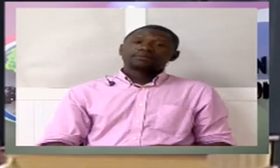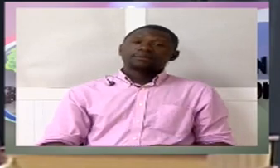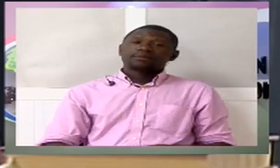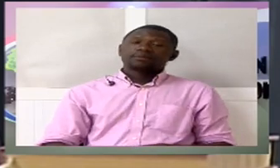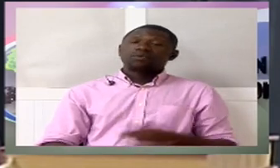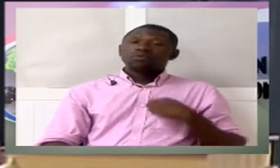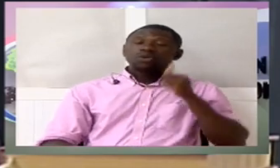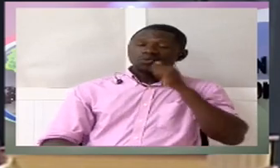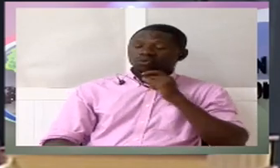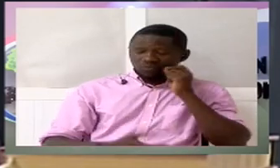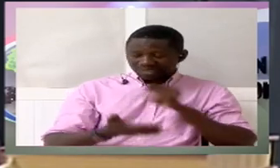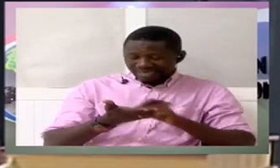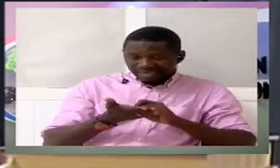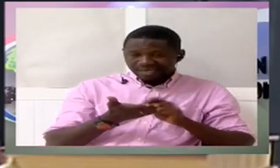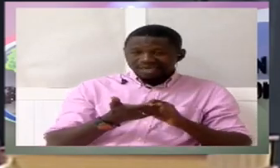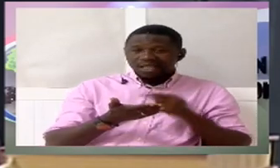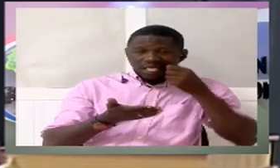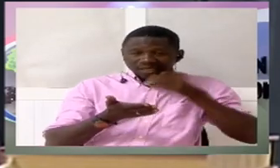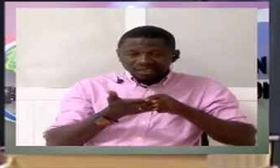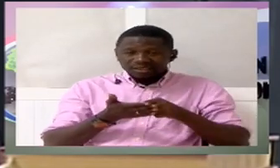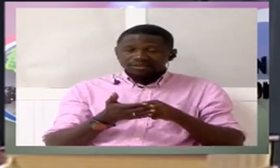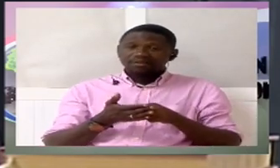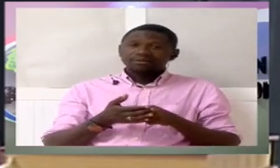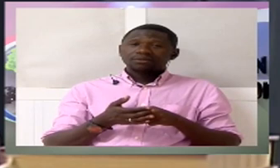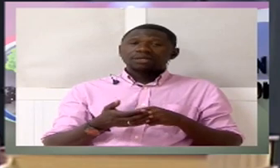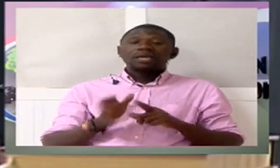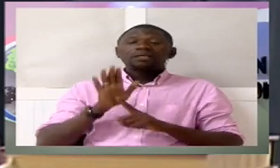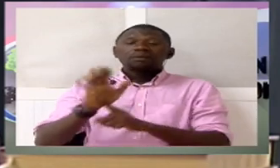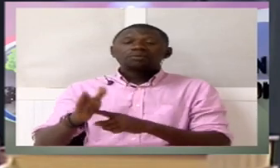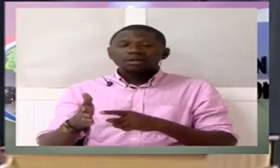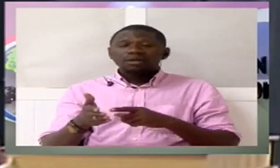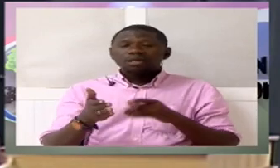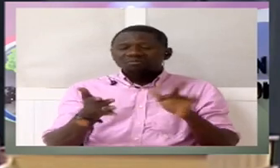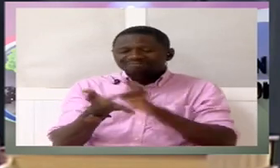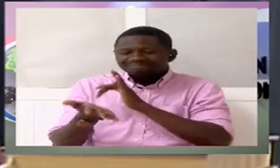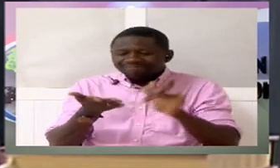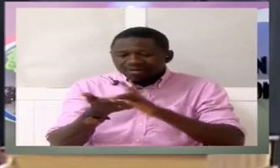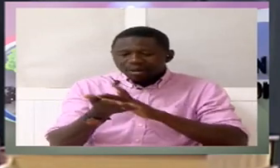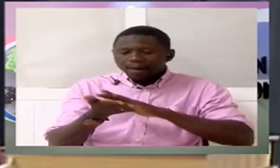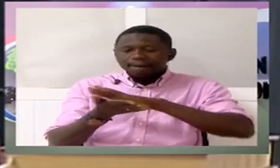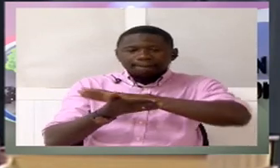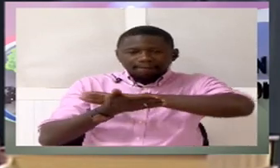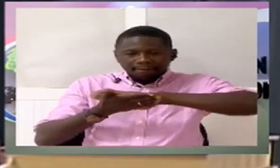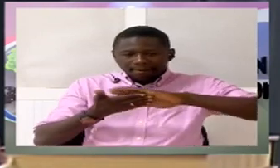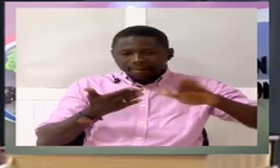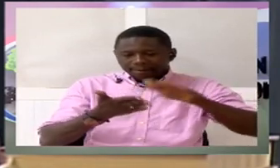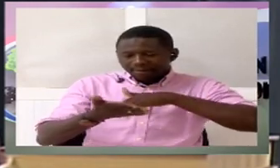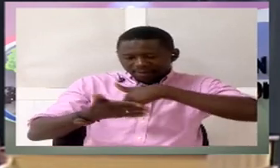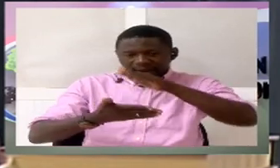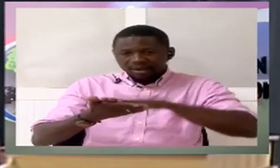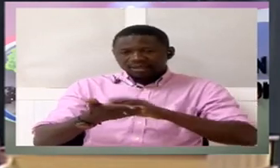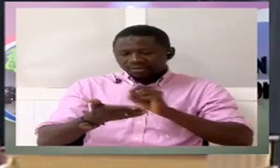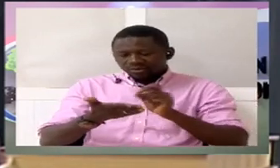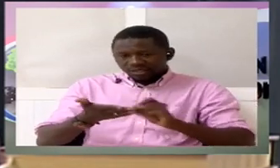assistance, we used to exchange notes. When I take a blank sheet, I'll write a note on